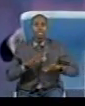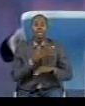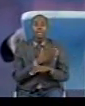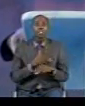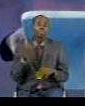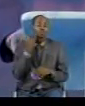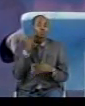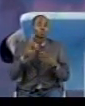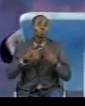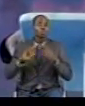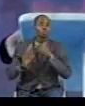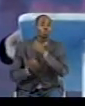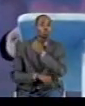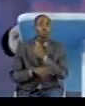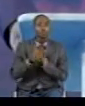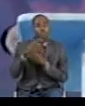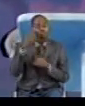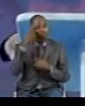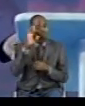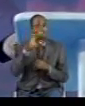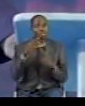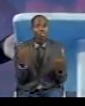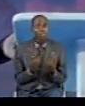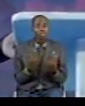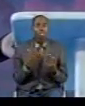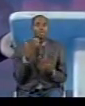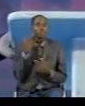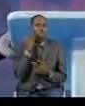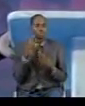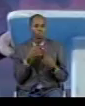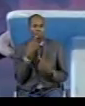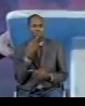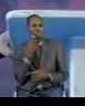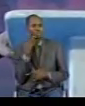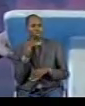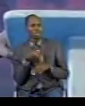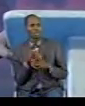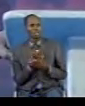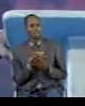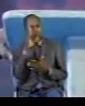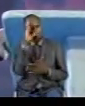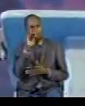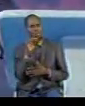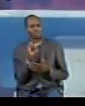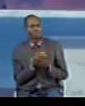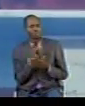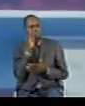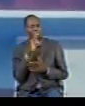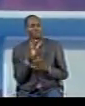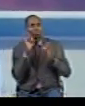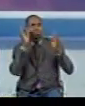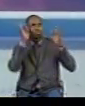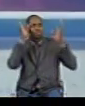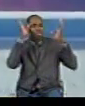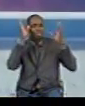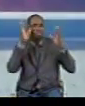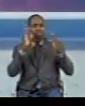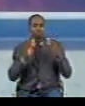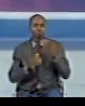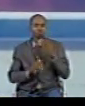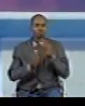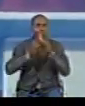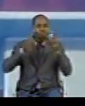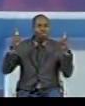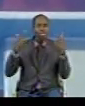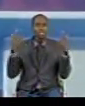sin, instead of saying, look at that woman, look at that man, terrible sinner, that word terrible sinner